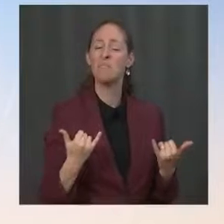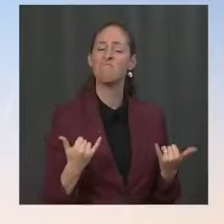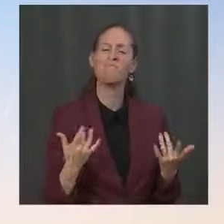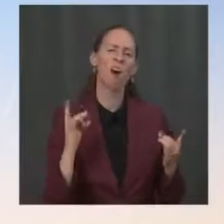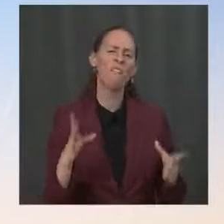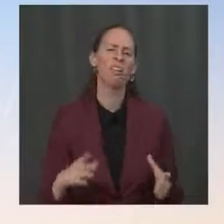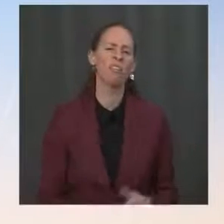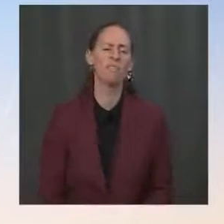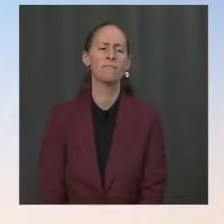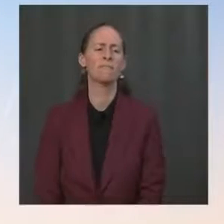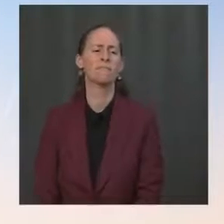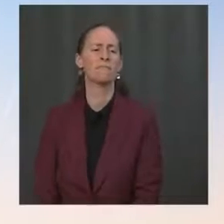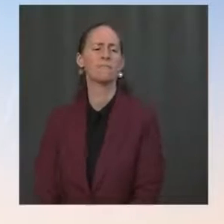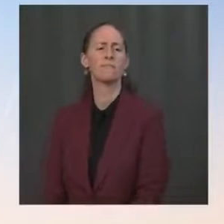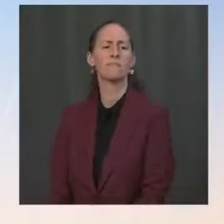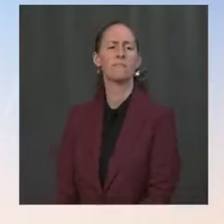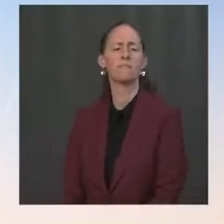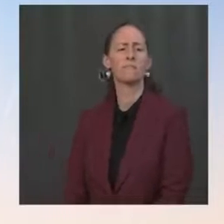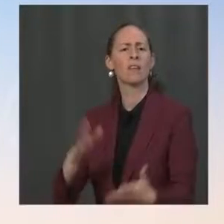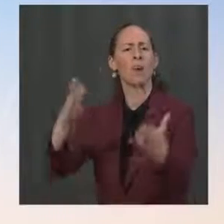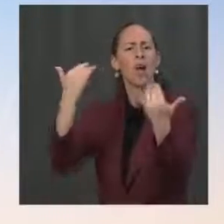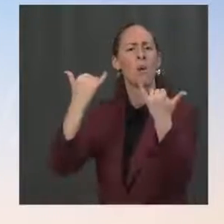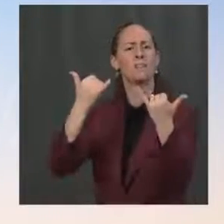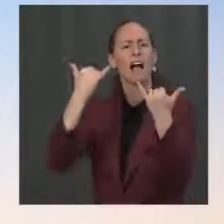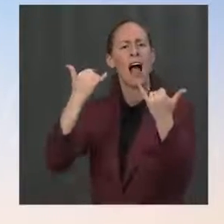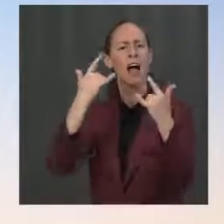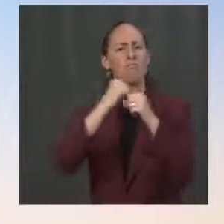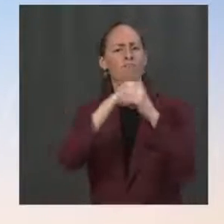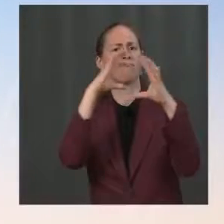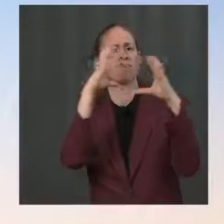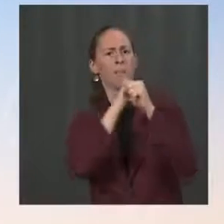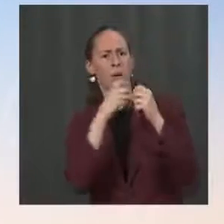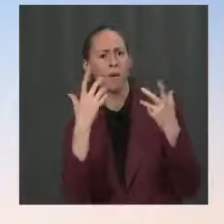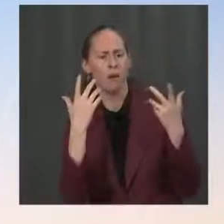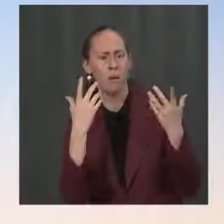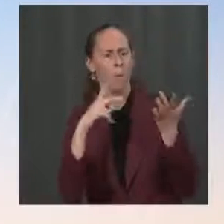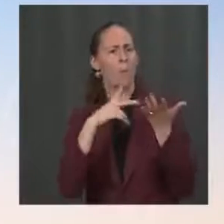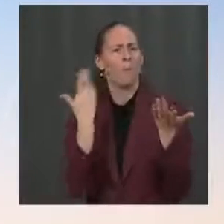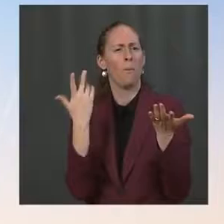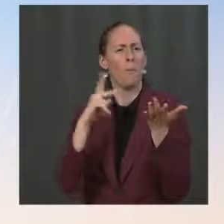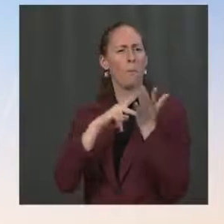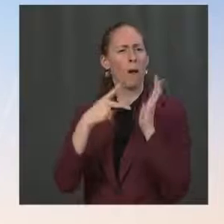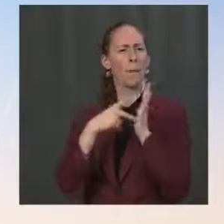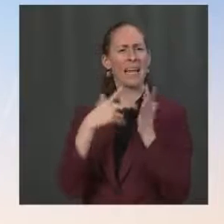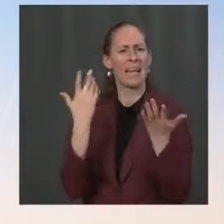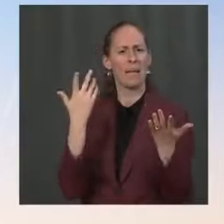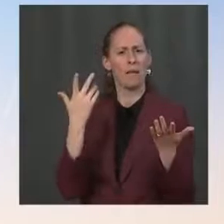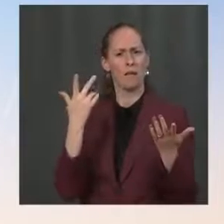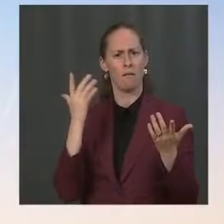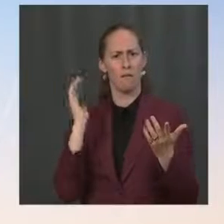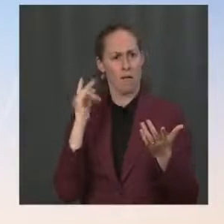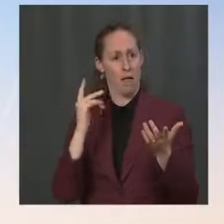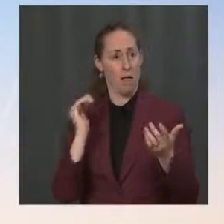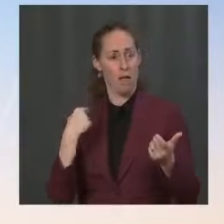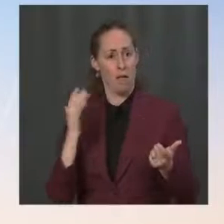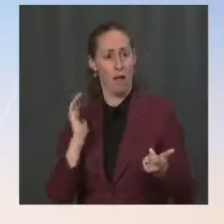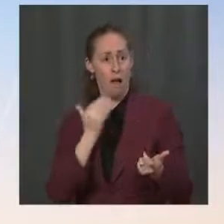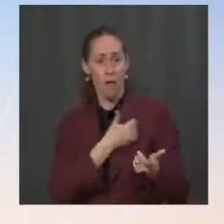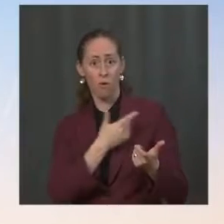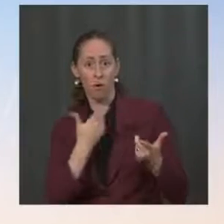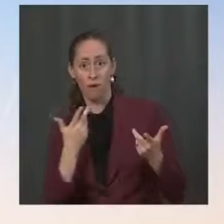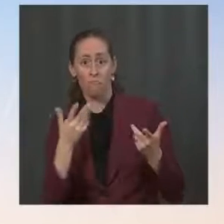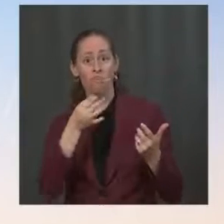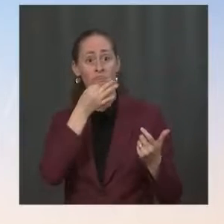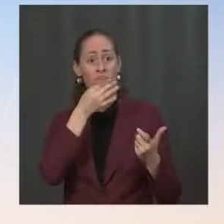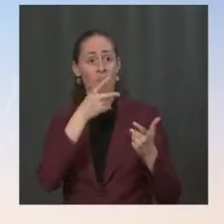does today's attack say about the U.S.'s ability to keep the terrorist threat in check once the